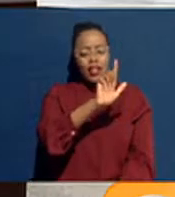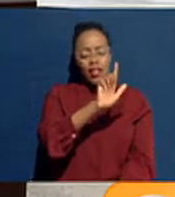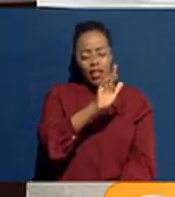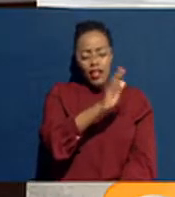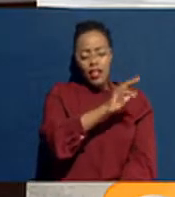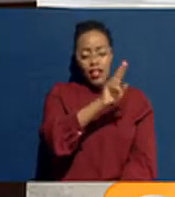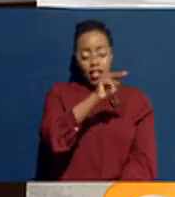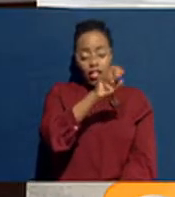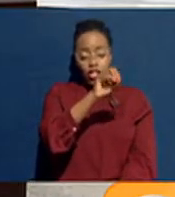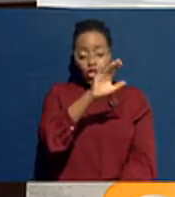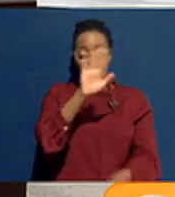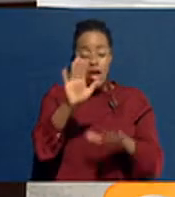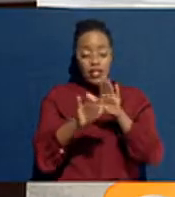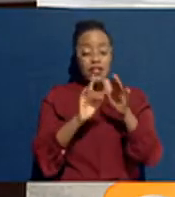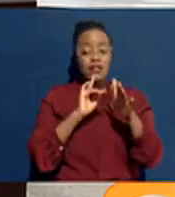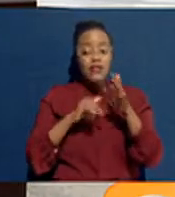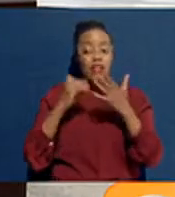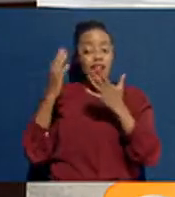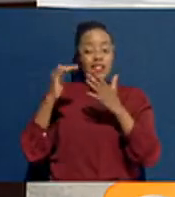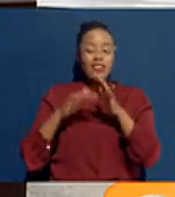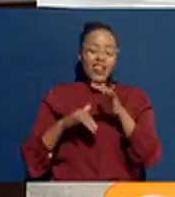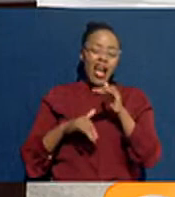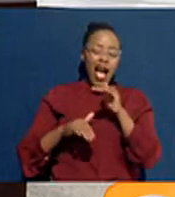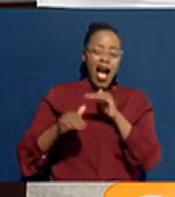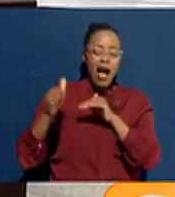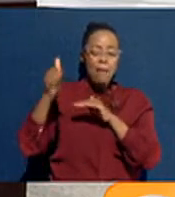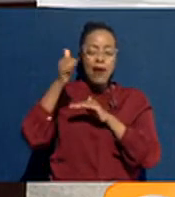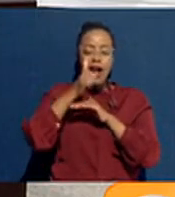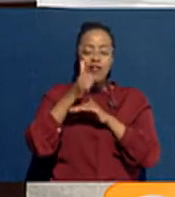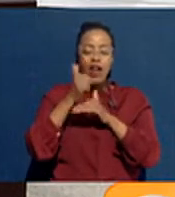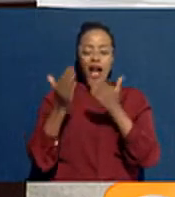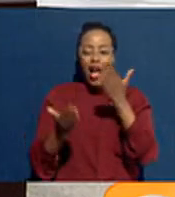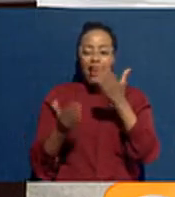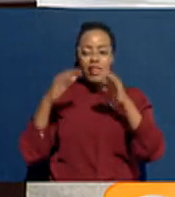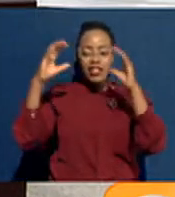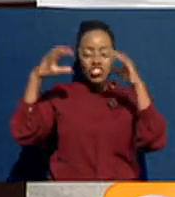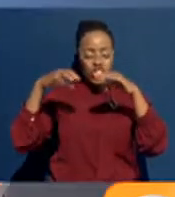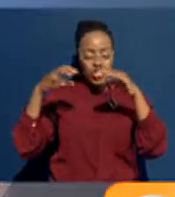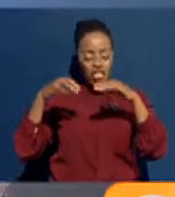your assistant said that we are expecting above average rainfall. Okay.